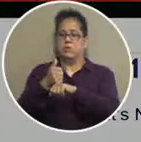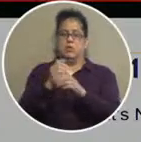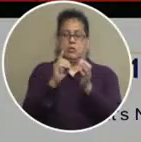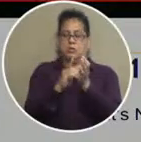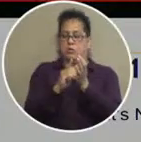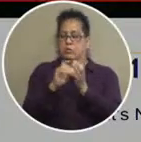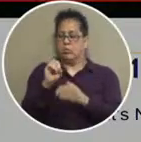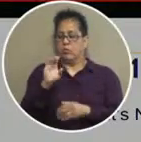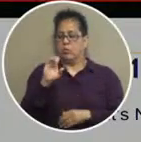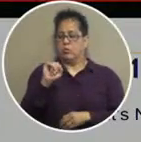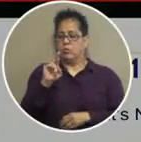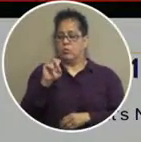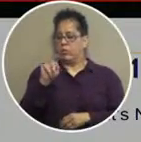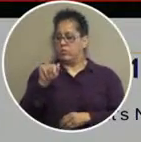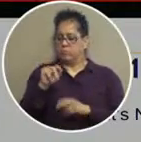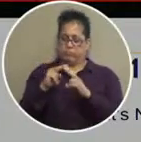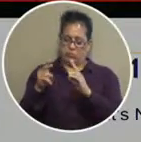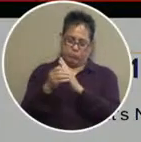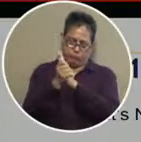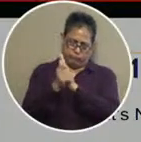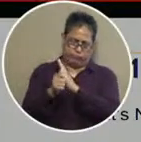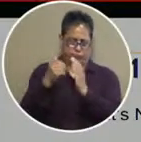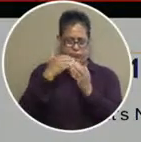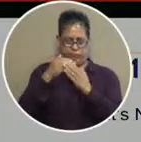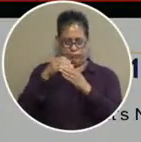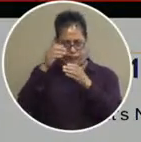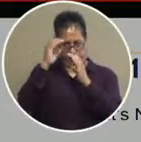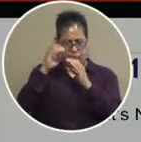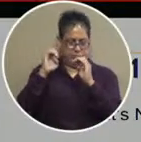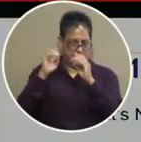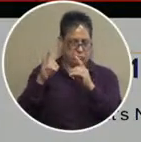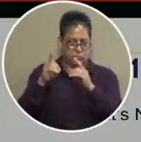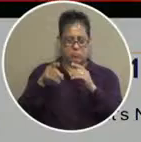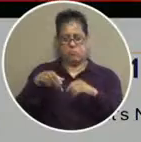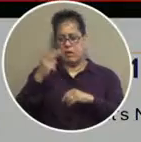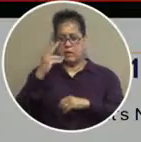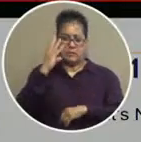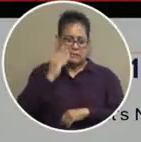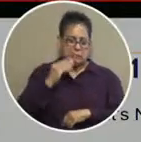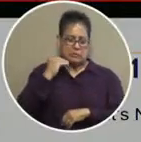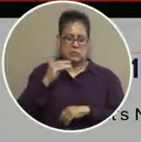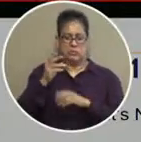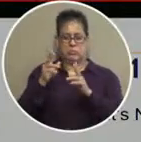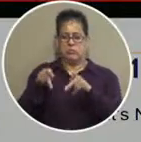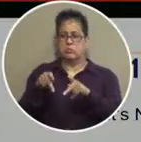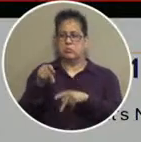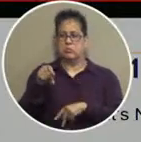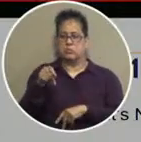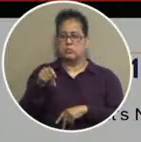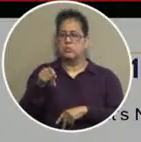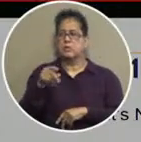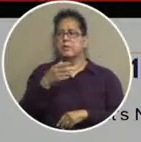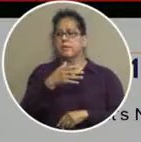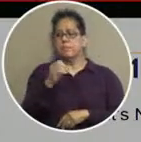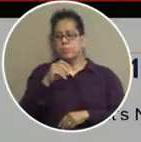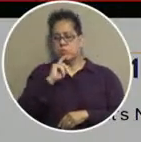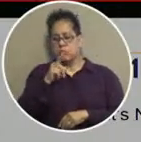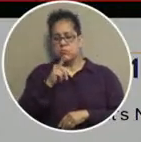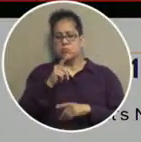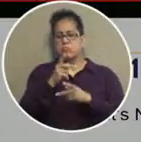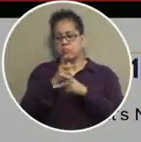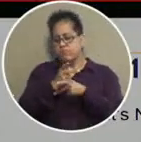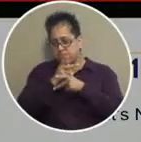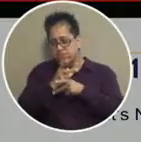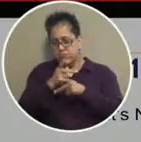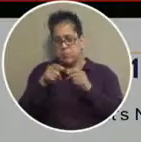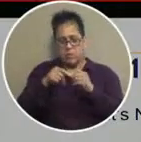O is an extremely talented and educated and highly experienced individual who really cares deeply about our region,